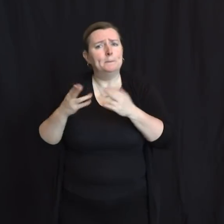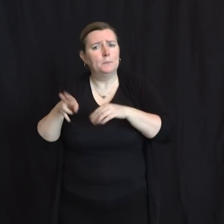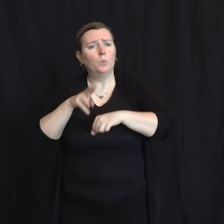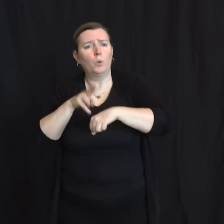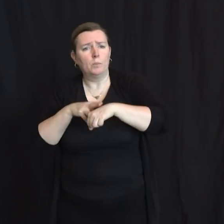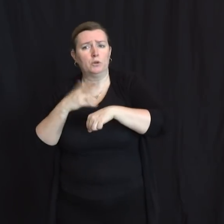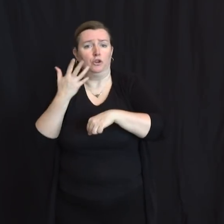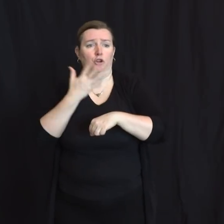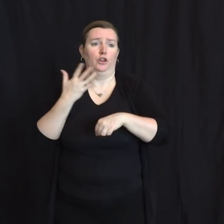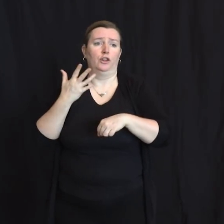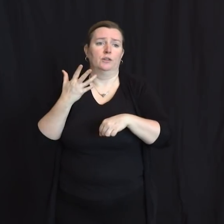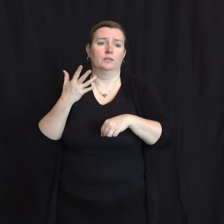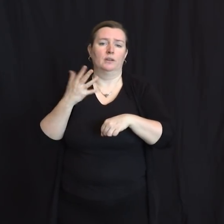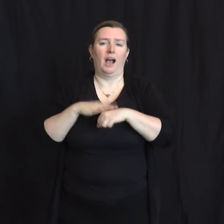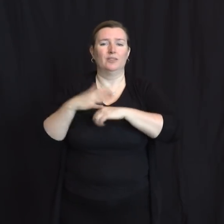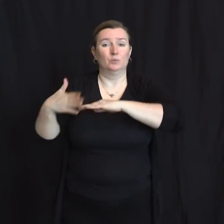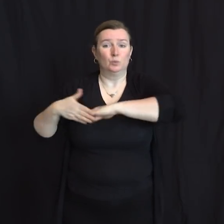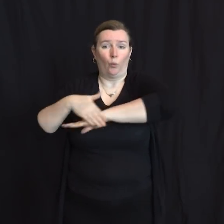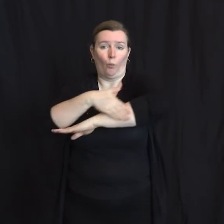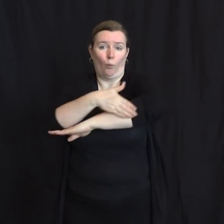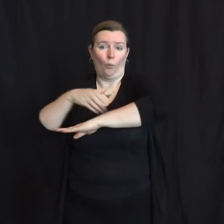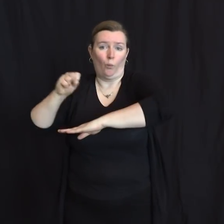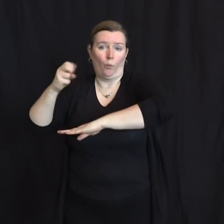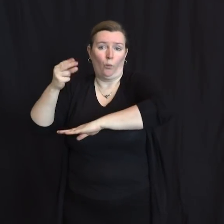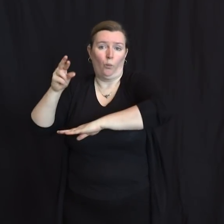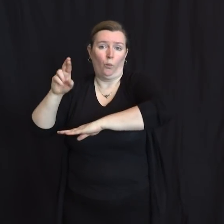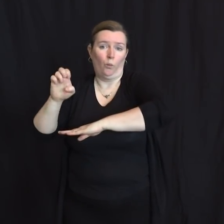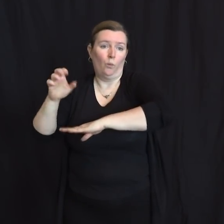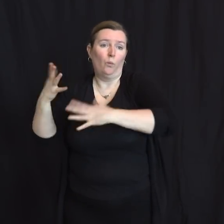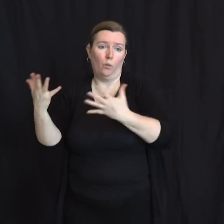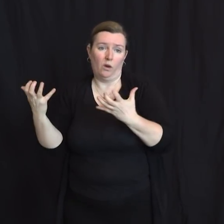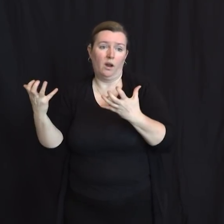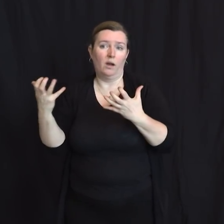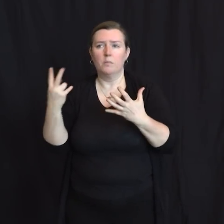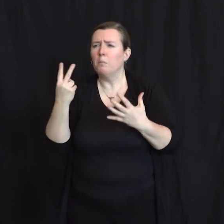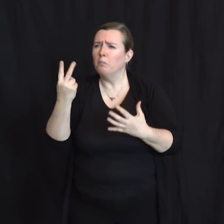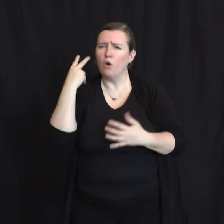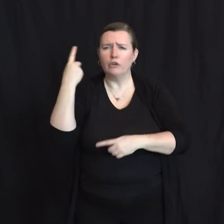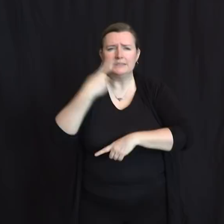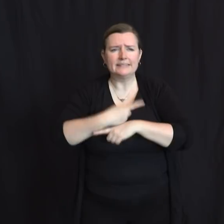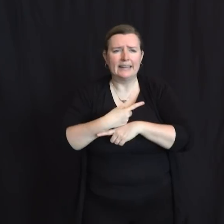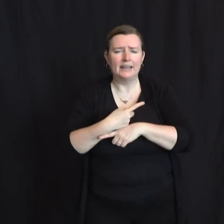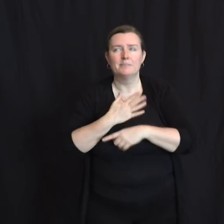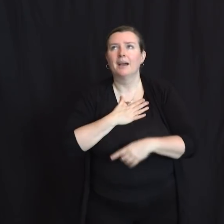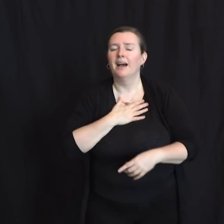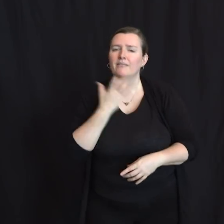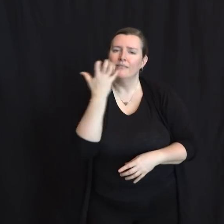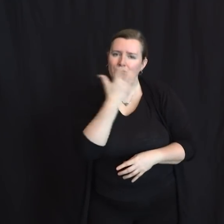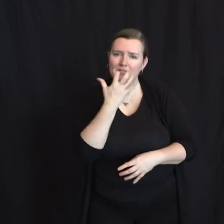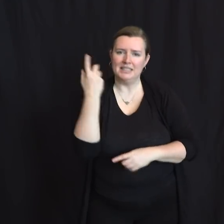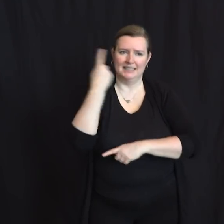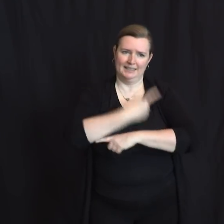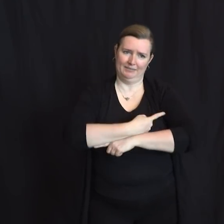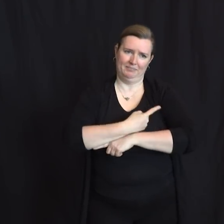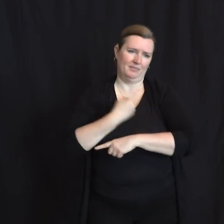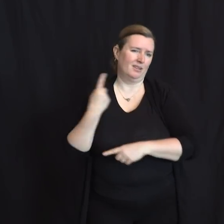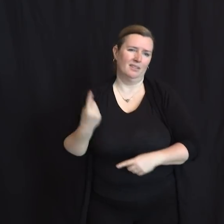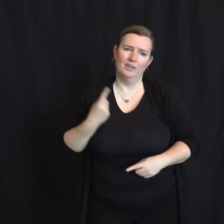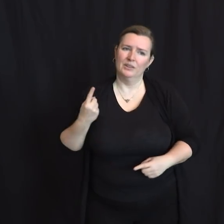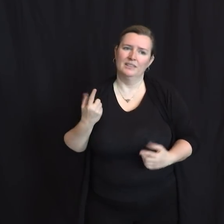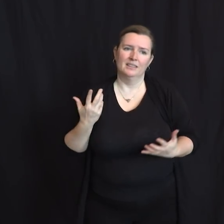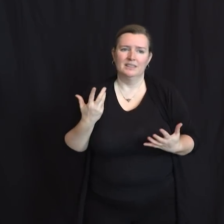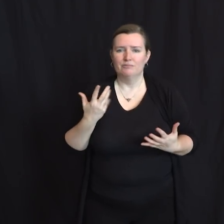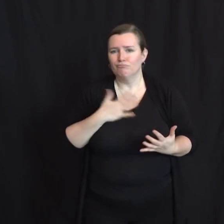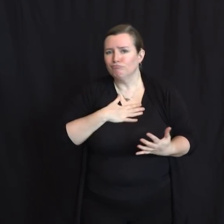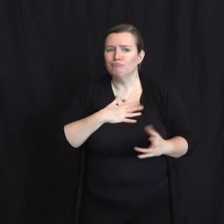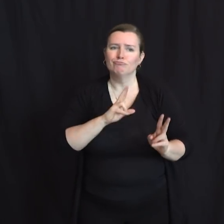Day weekend is maybe literally my favorite weekend of the year because as governor, I go around not just the shore, but I had committed